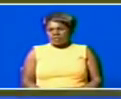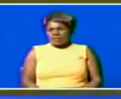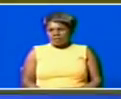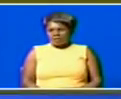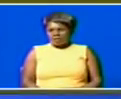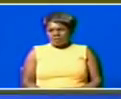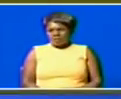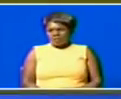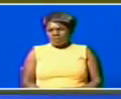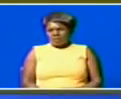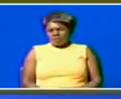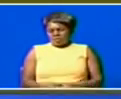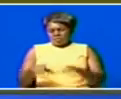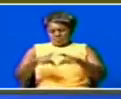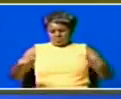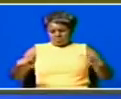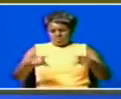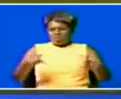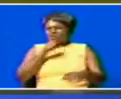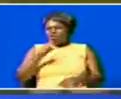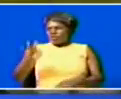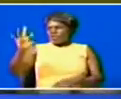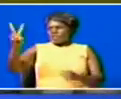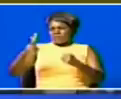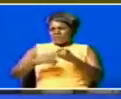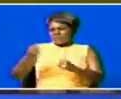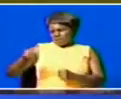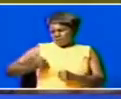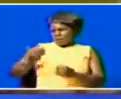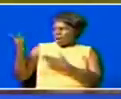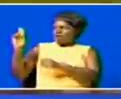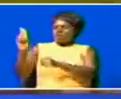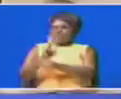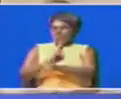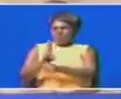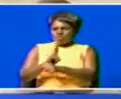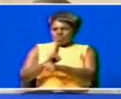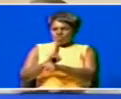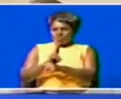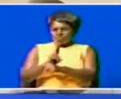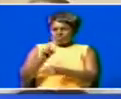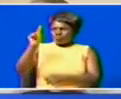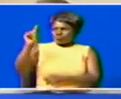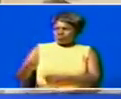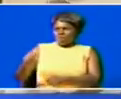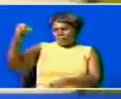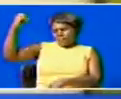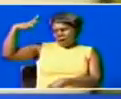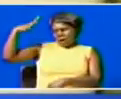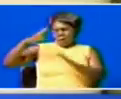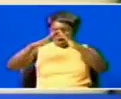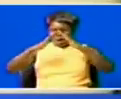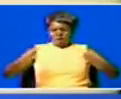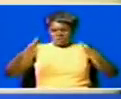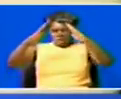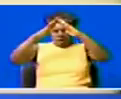A plank of wood is what 37-year-old Catherine Kibe uses to switch on the lights at her home.